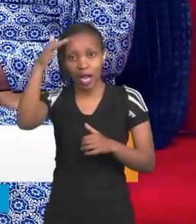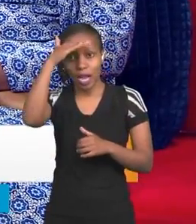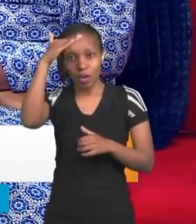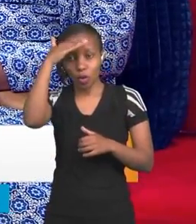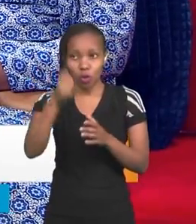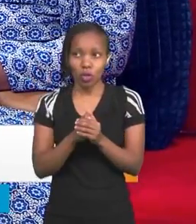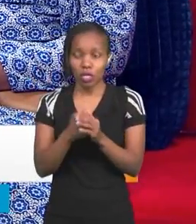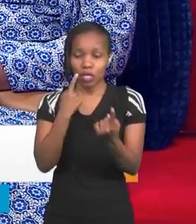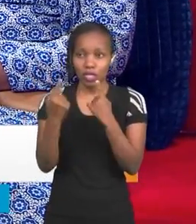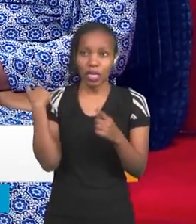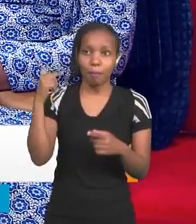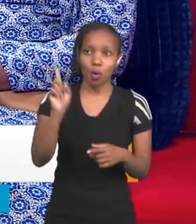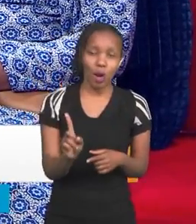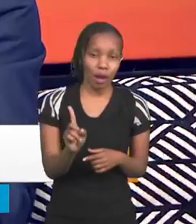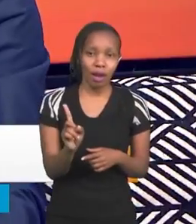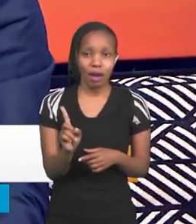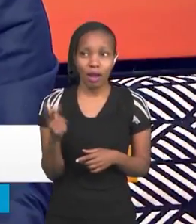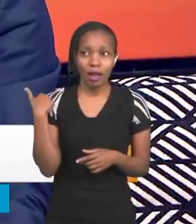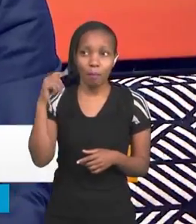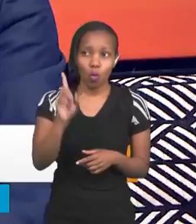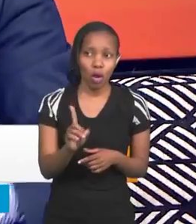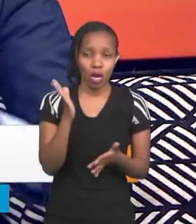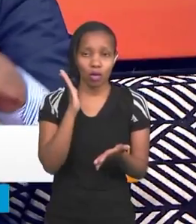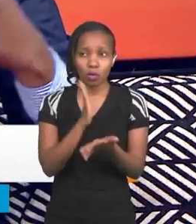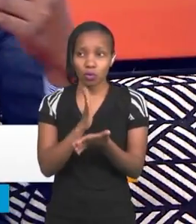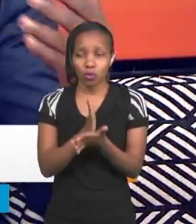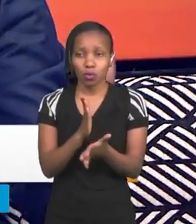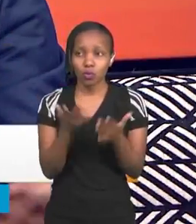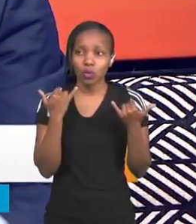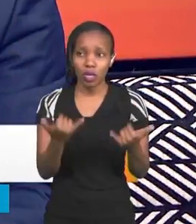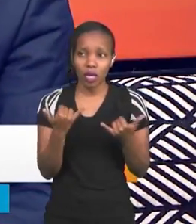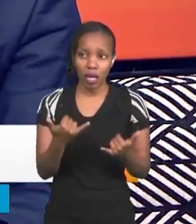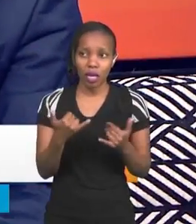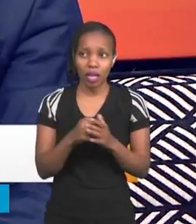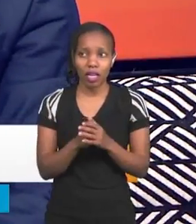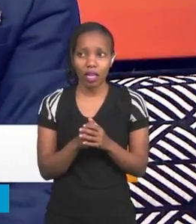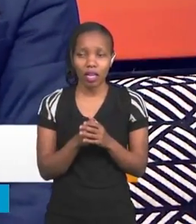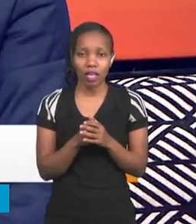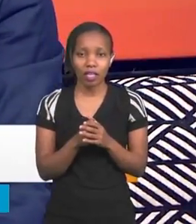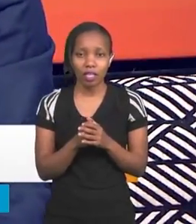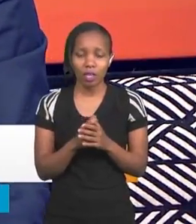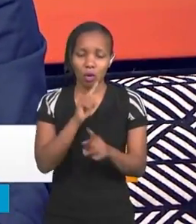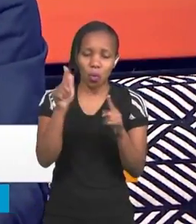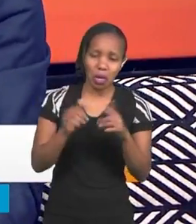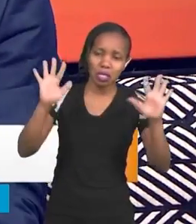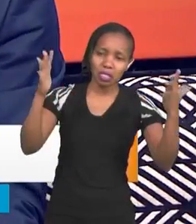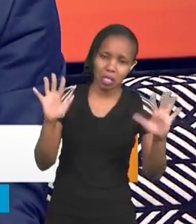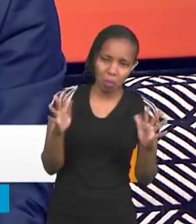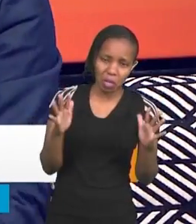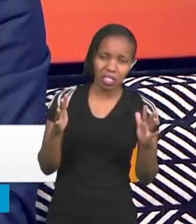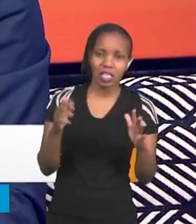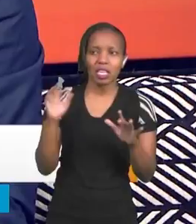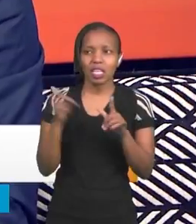she mentioned, number one. Number one. Like, it's being now thought to be a celebratory angle, whereby now any